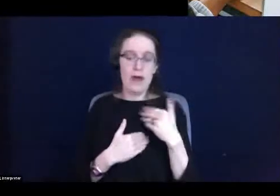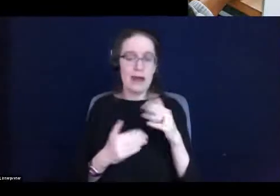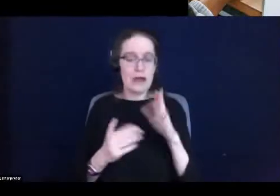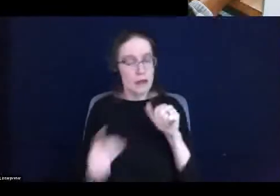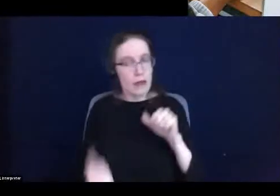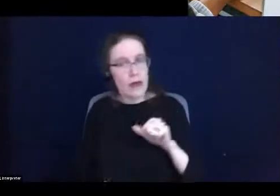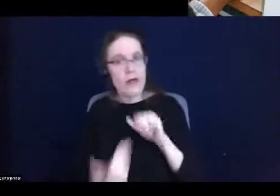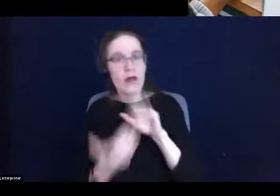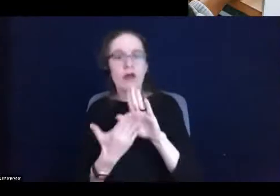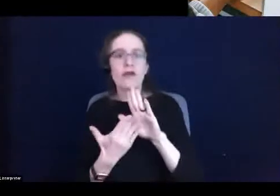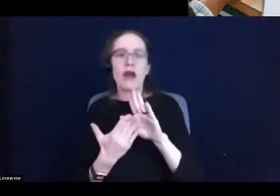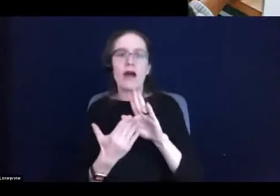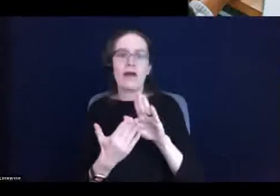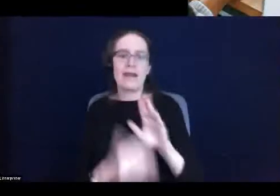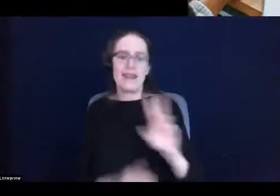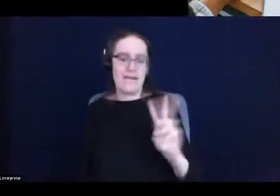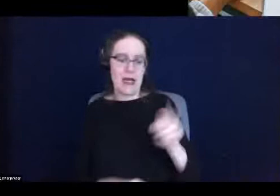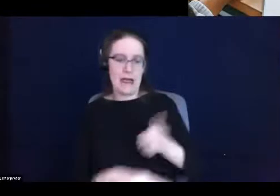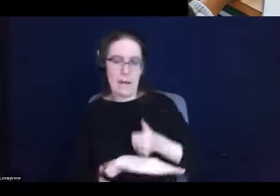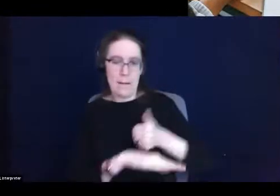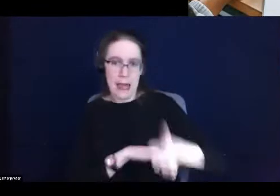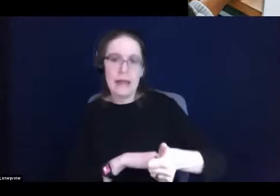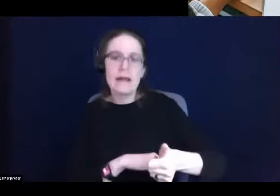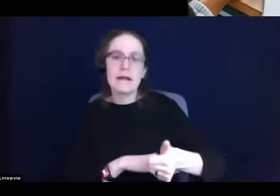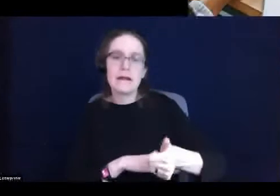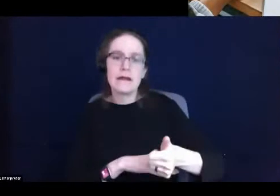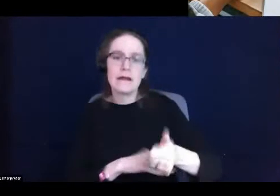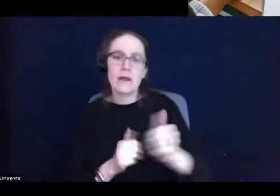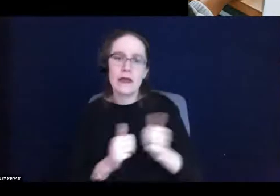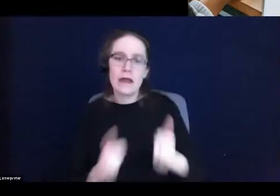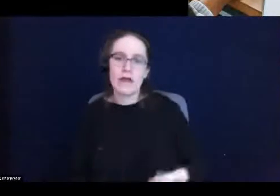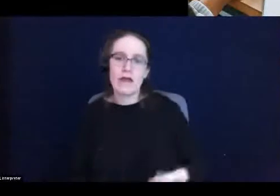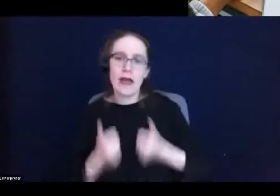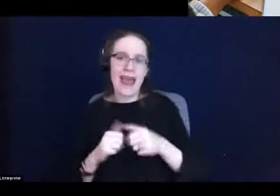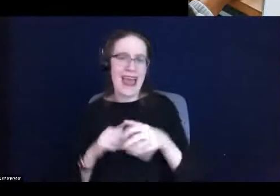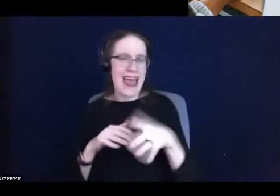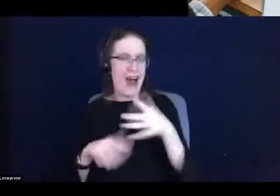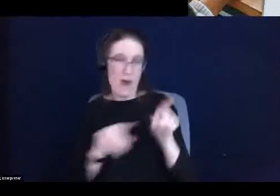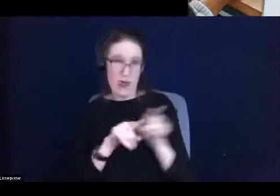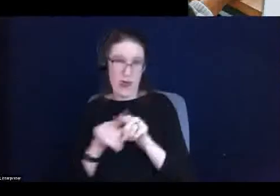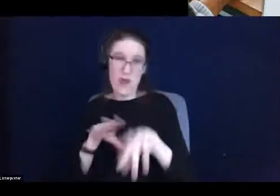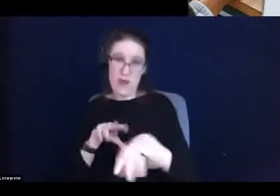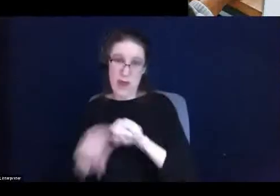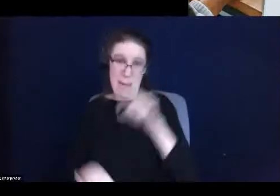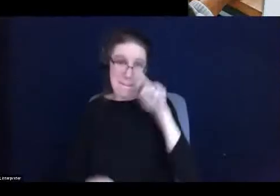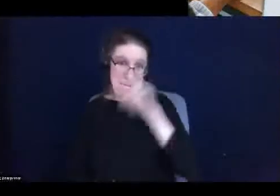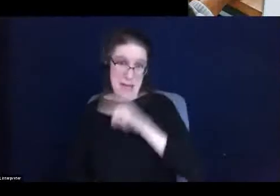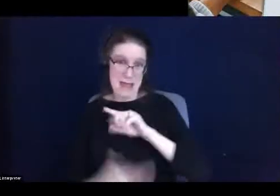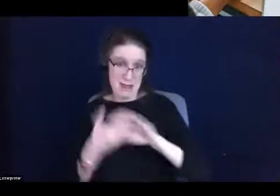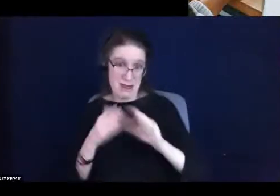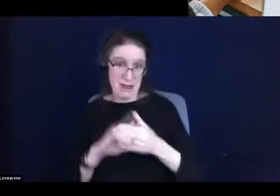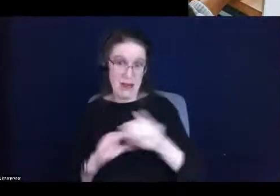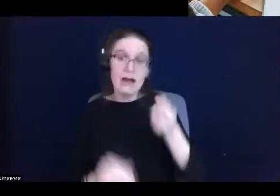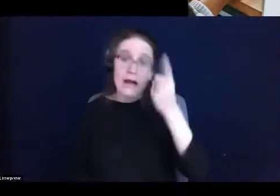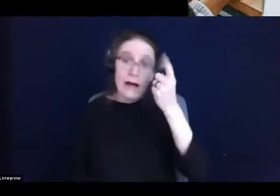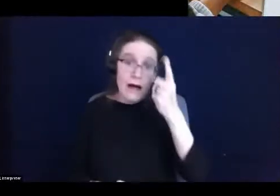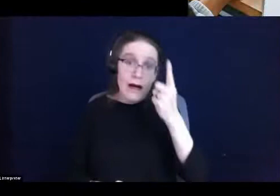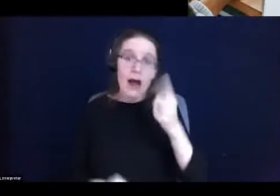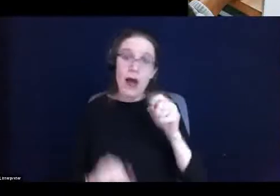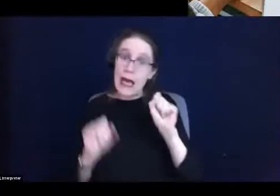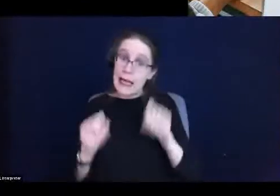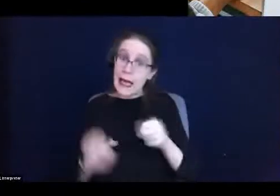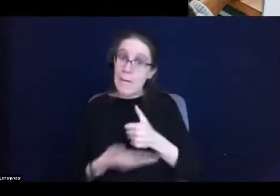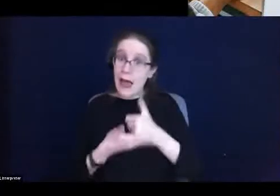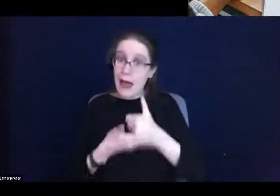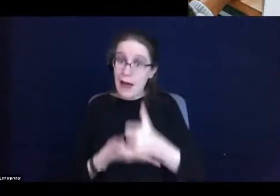with survivors. When addressing these rape myths and victim blaming, it may be helpful to identify how these attitudes are